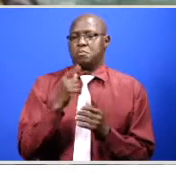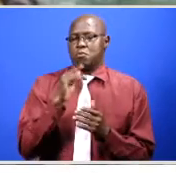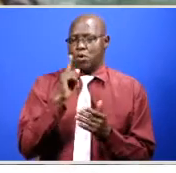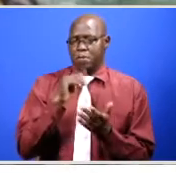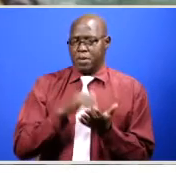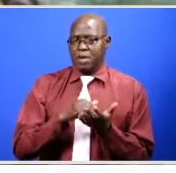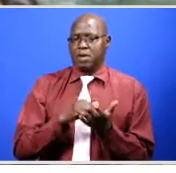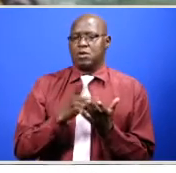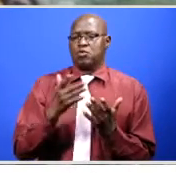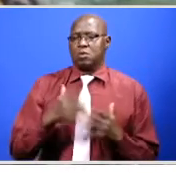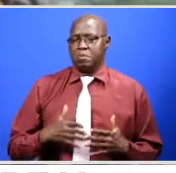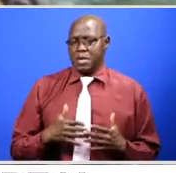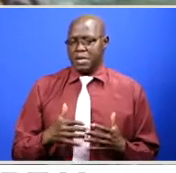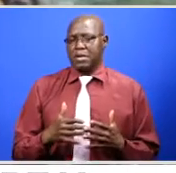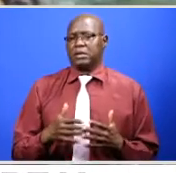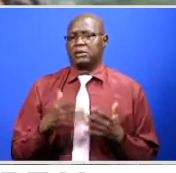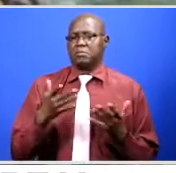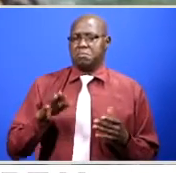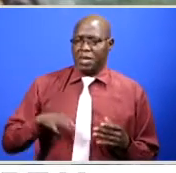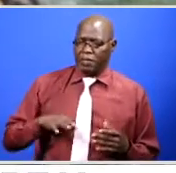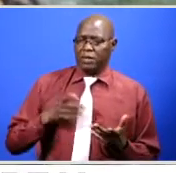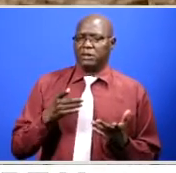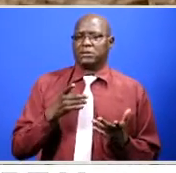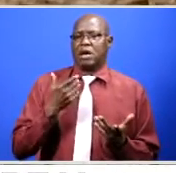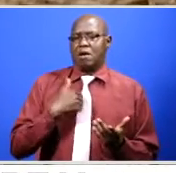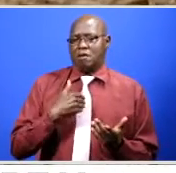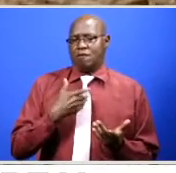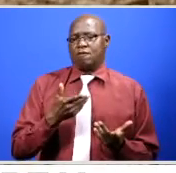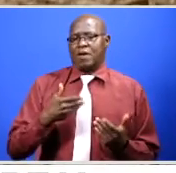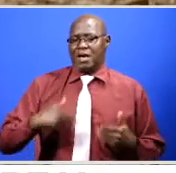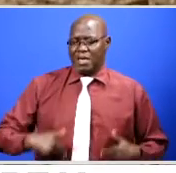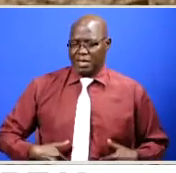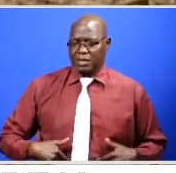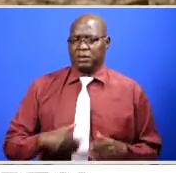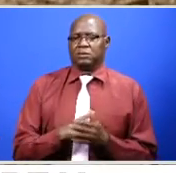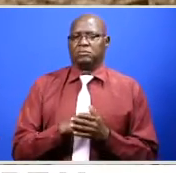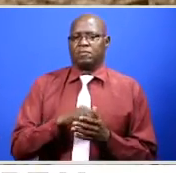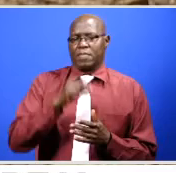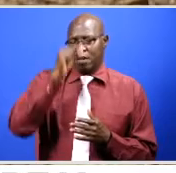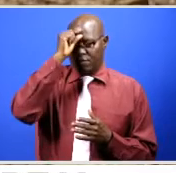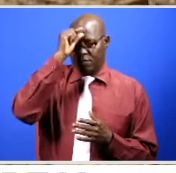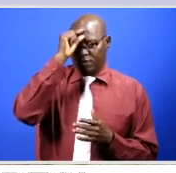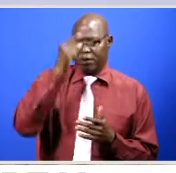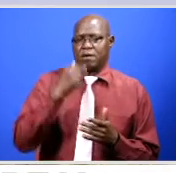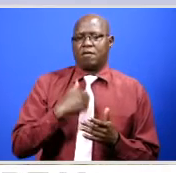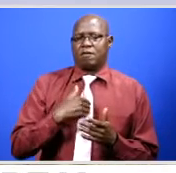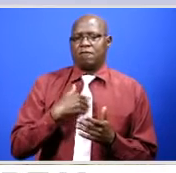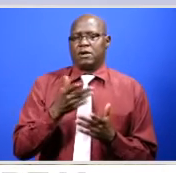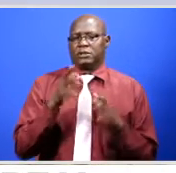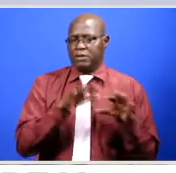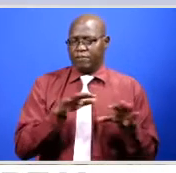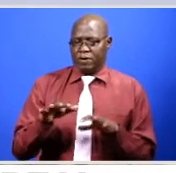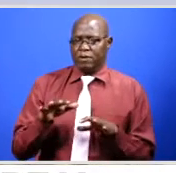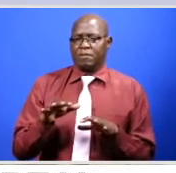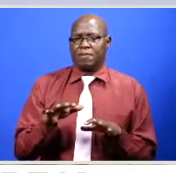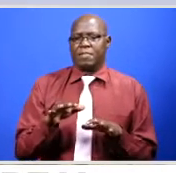130,000 pregnant and lactating mothers reported to be malnourished, the government is doubling its efforts to alleviate the suffering of Kenyans. President